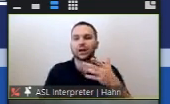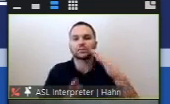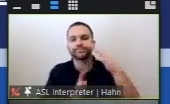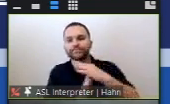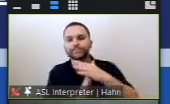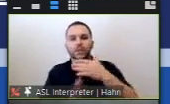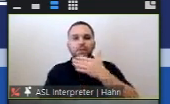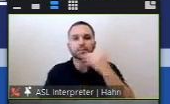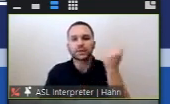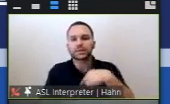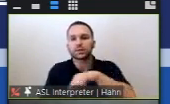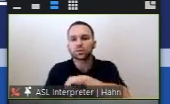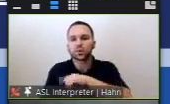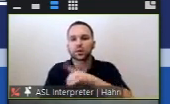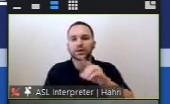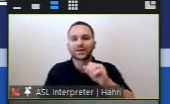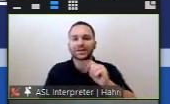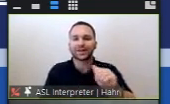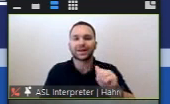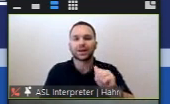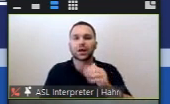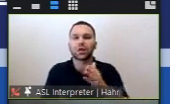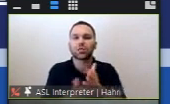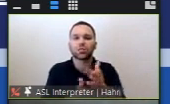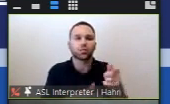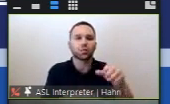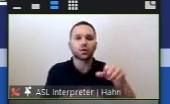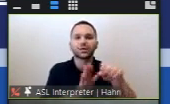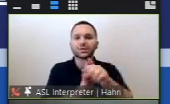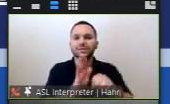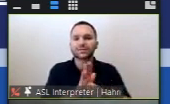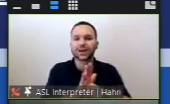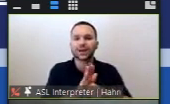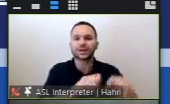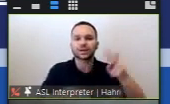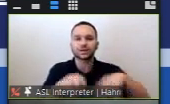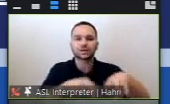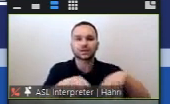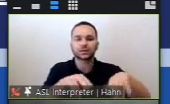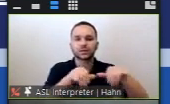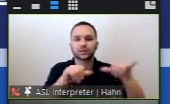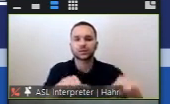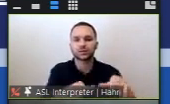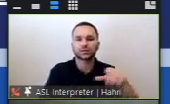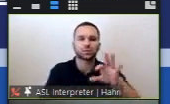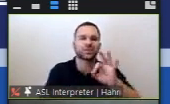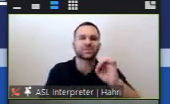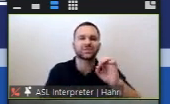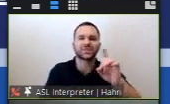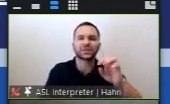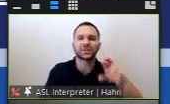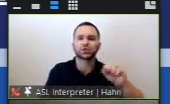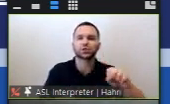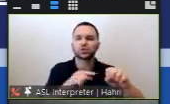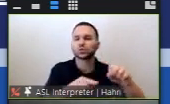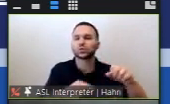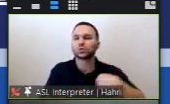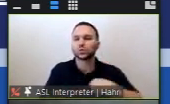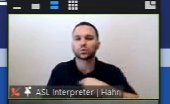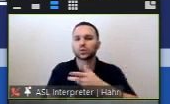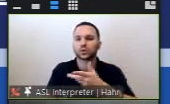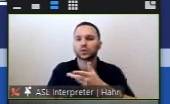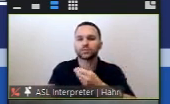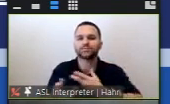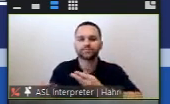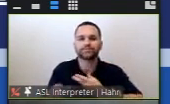our state surveillance system. It's a system that we use called CDERS. That data that we are getting through our CDERS system is line level list data,